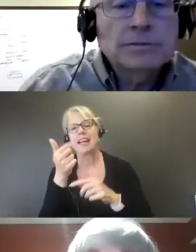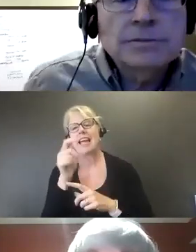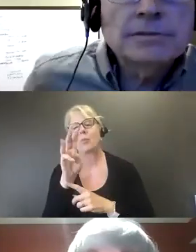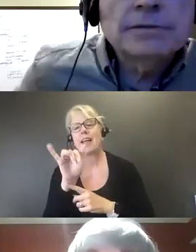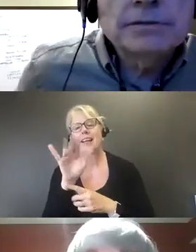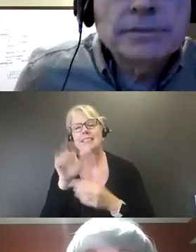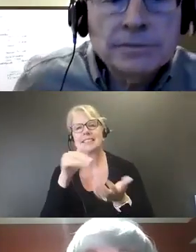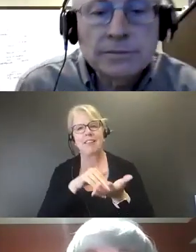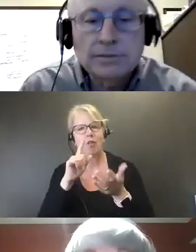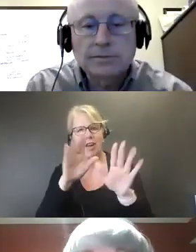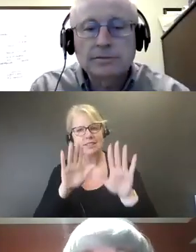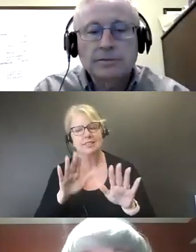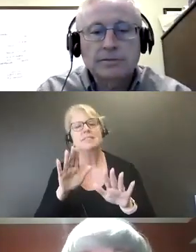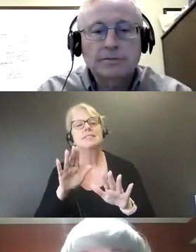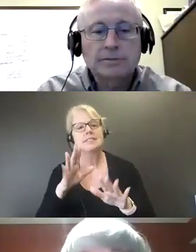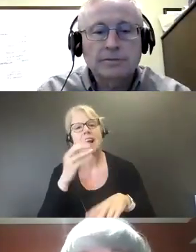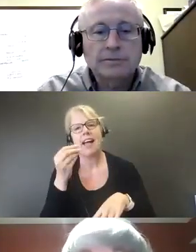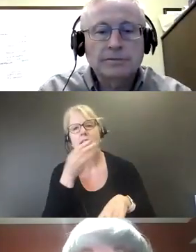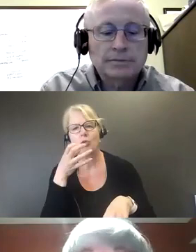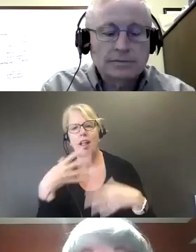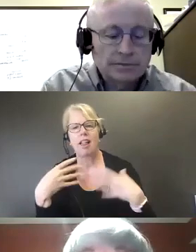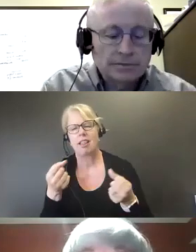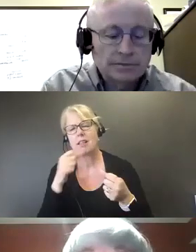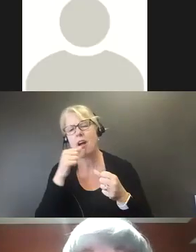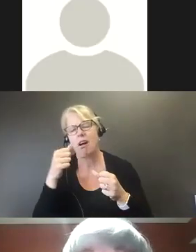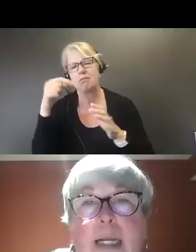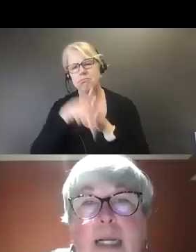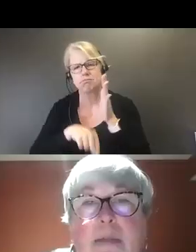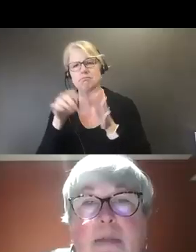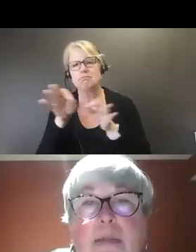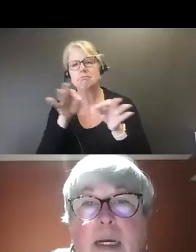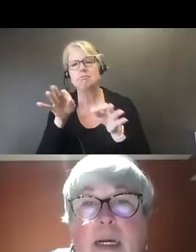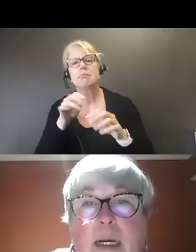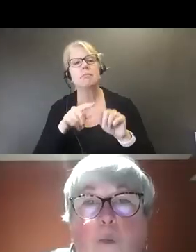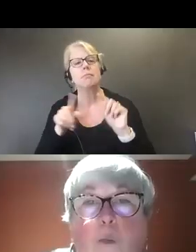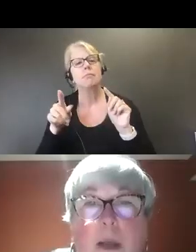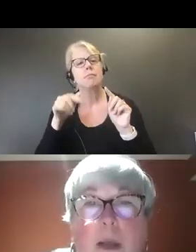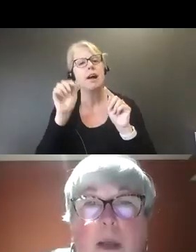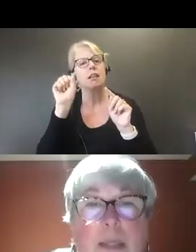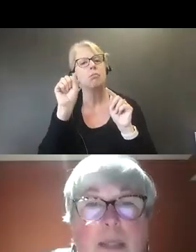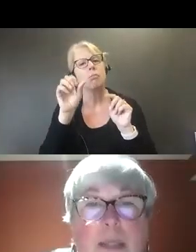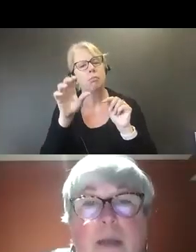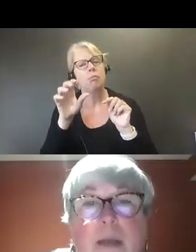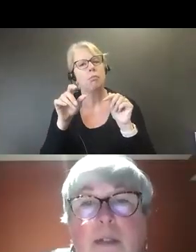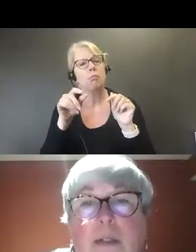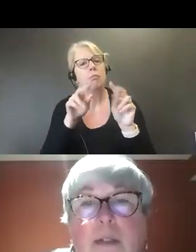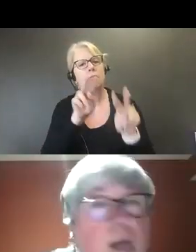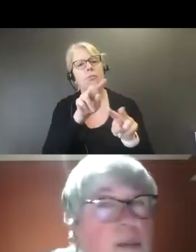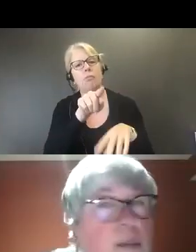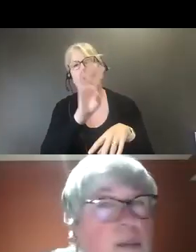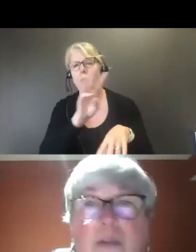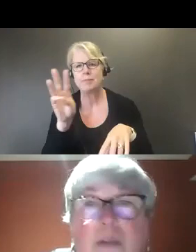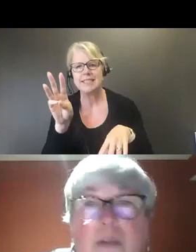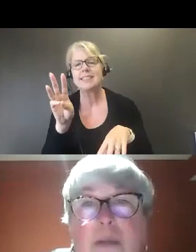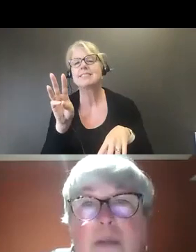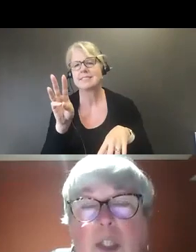Health. Really, I'm not going to spend much time on that, but I did leave the website there for you. Lots